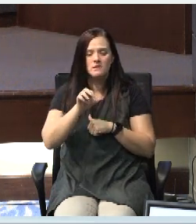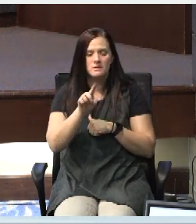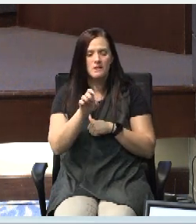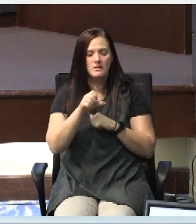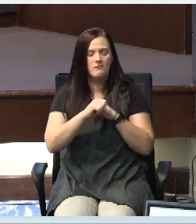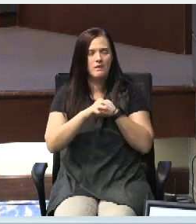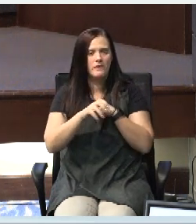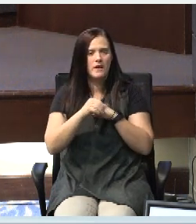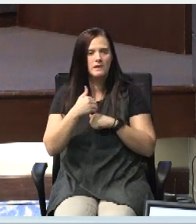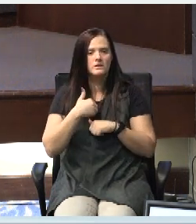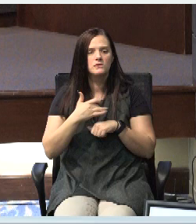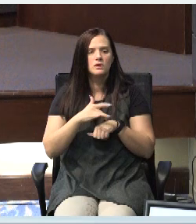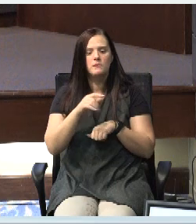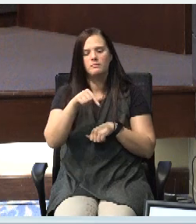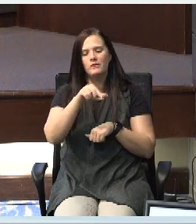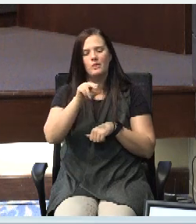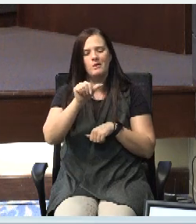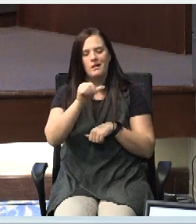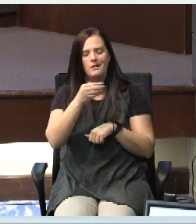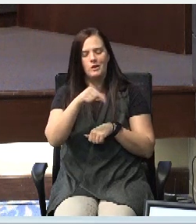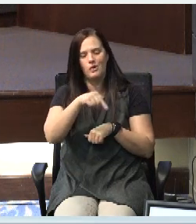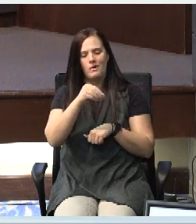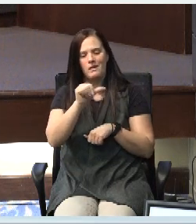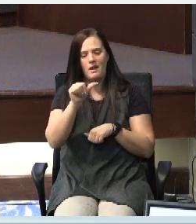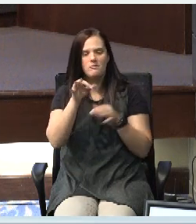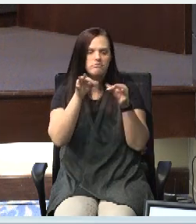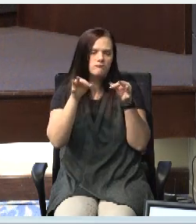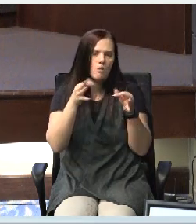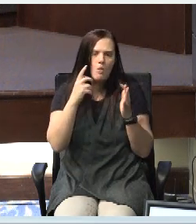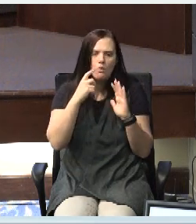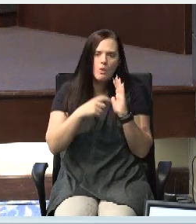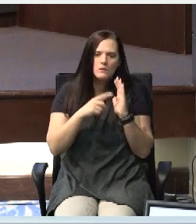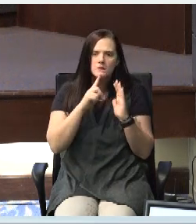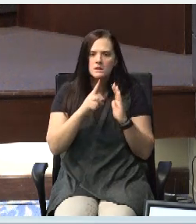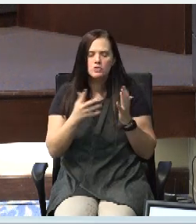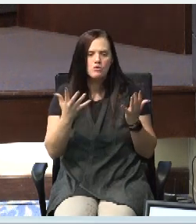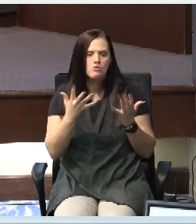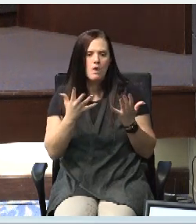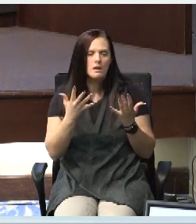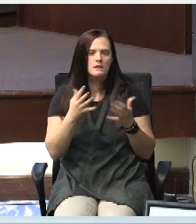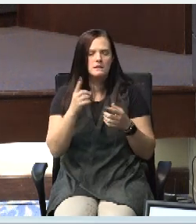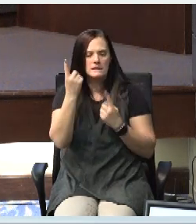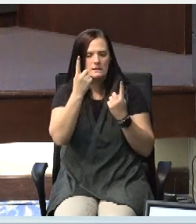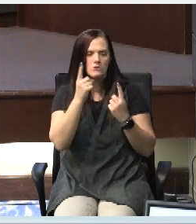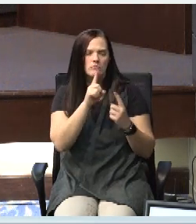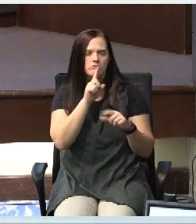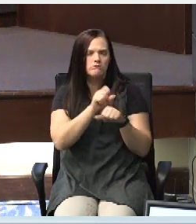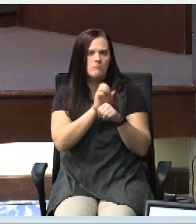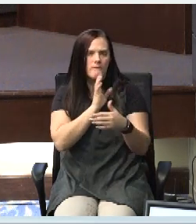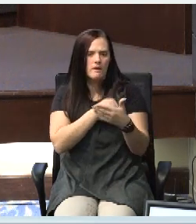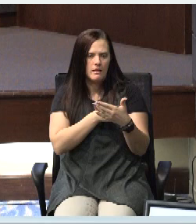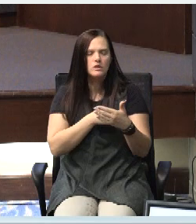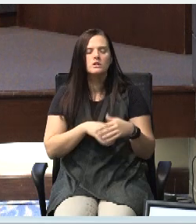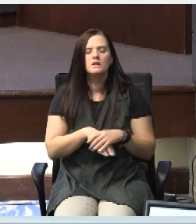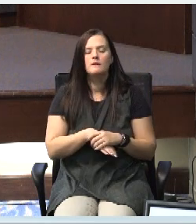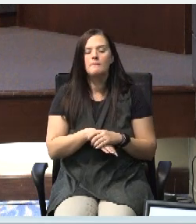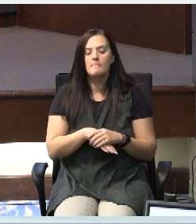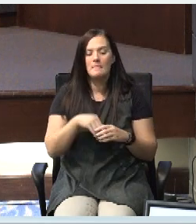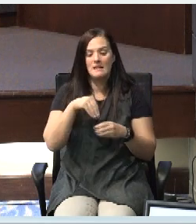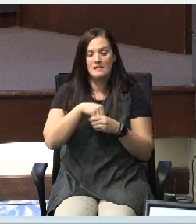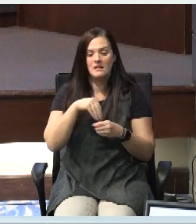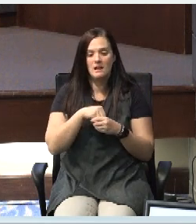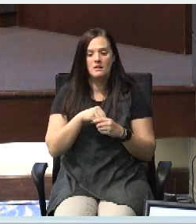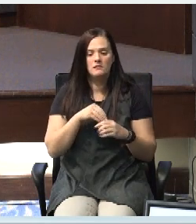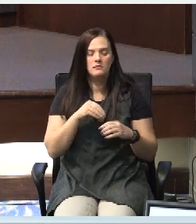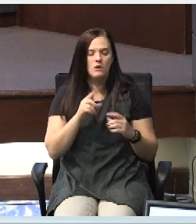the flyer has a short Q&A that details what a notice is and what constitutes a violation. The reverse identifies common violations